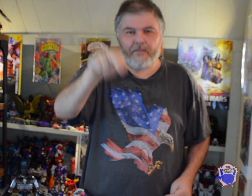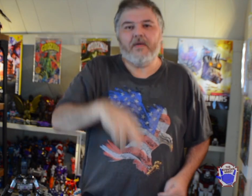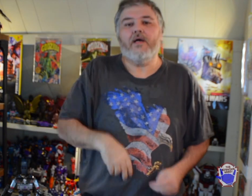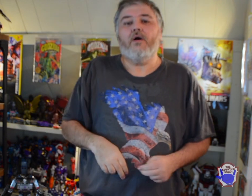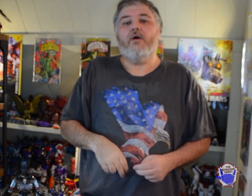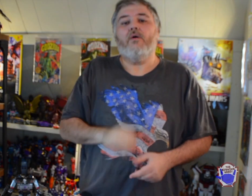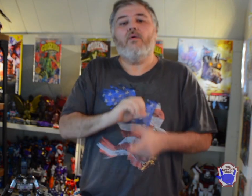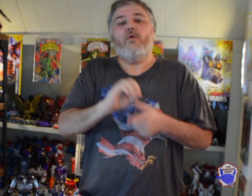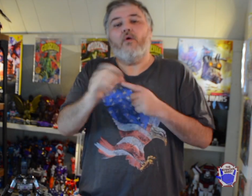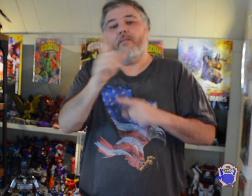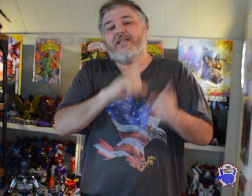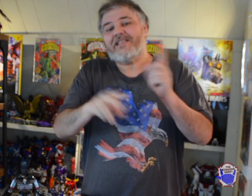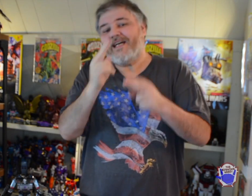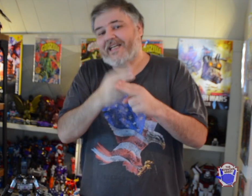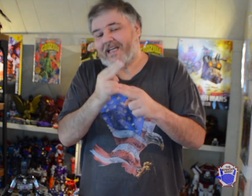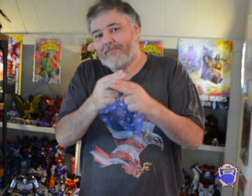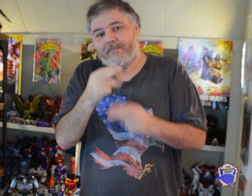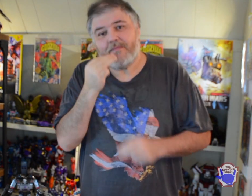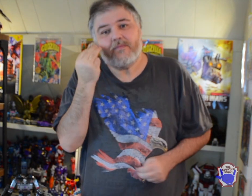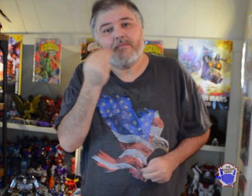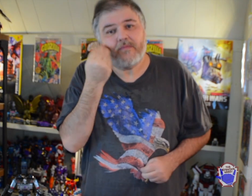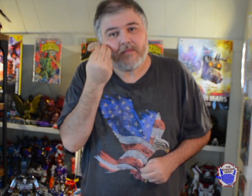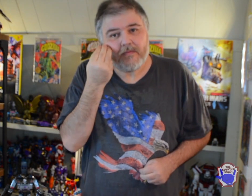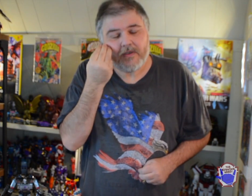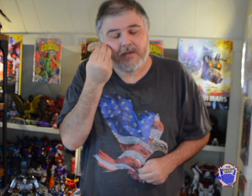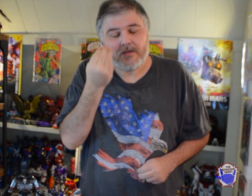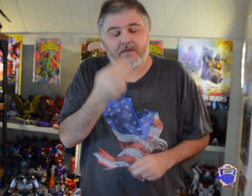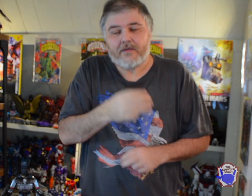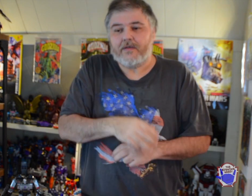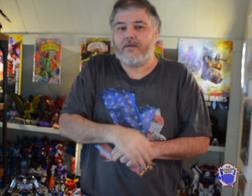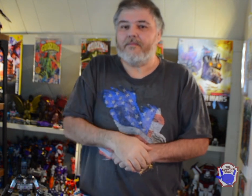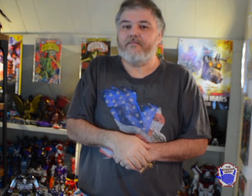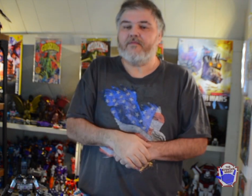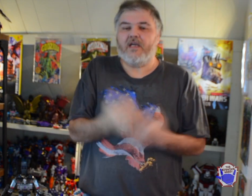Horan, or my sign name.